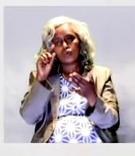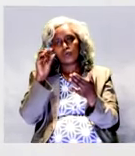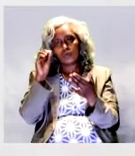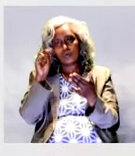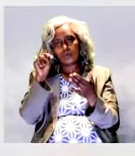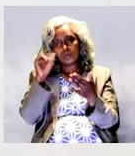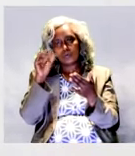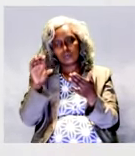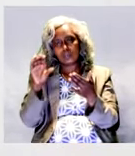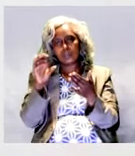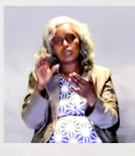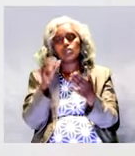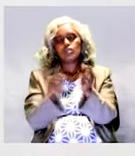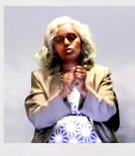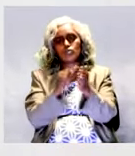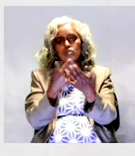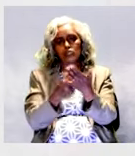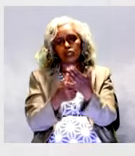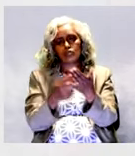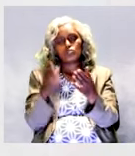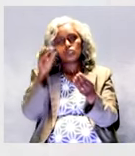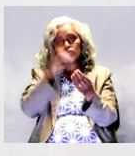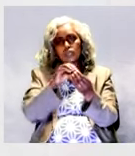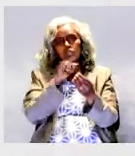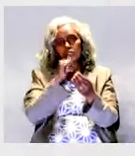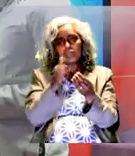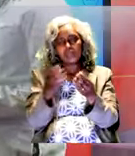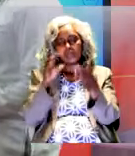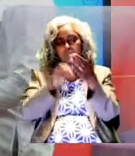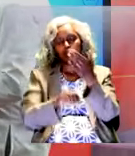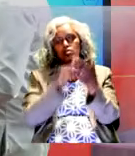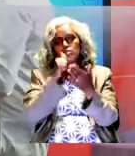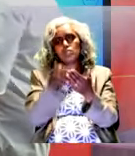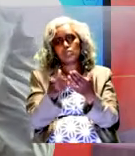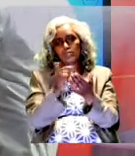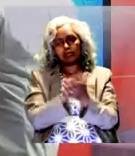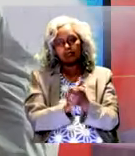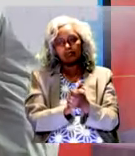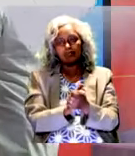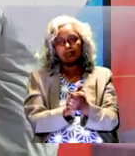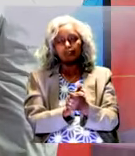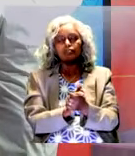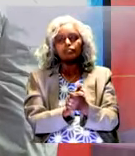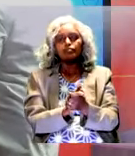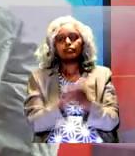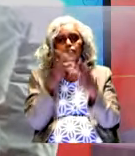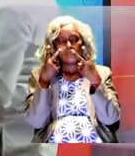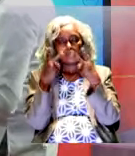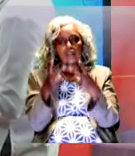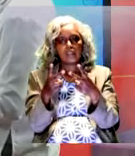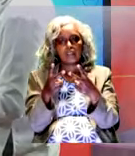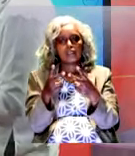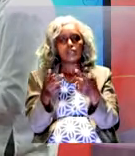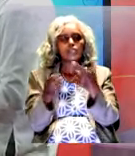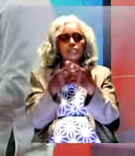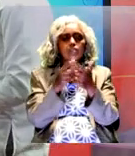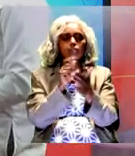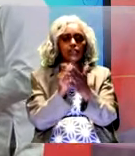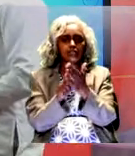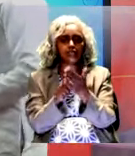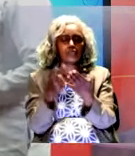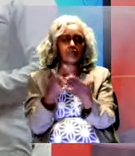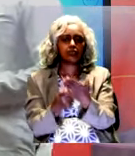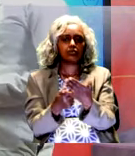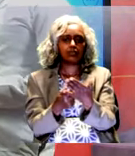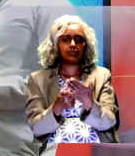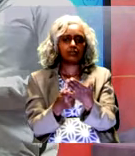it is neither increasing nor decreasing. Okay, now let's see a second example. Look,